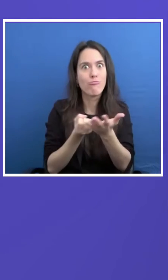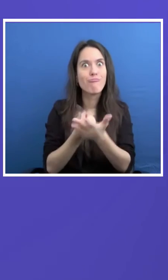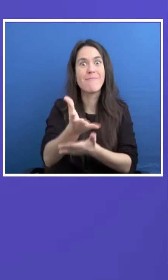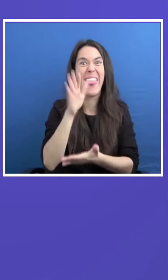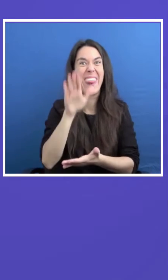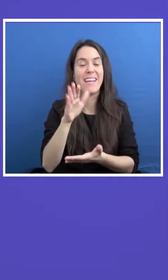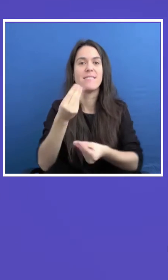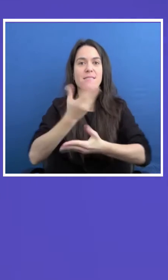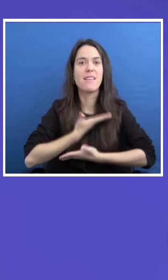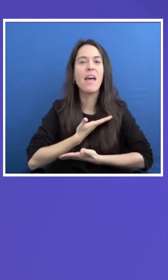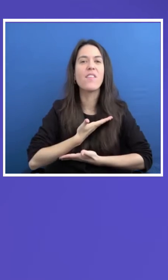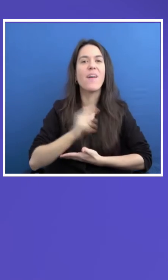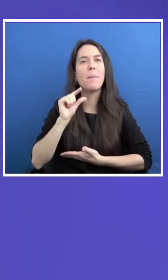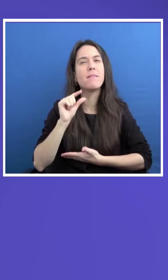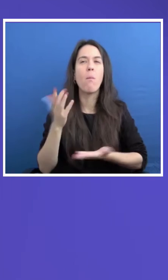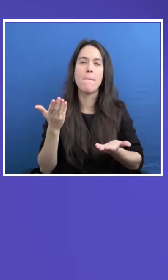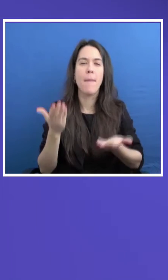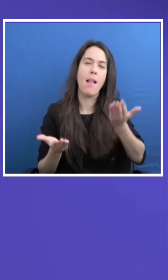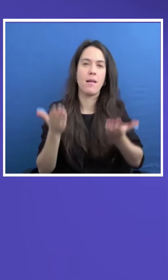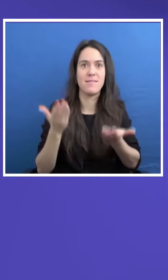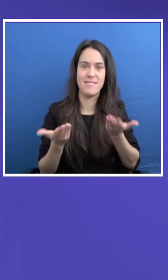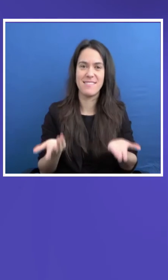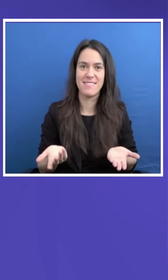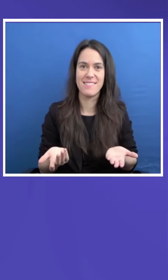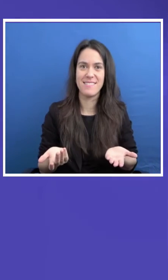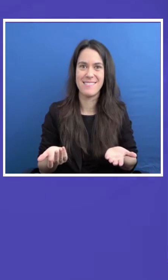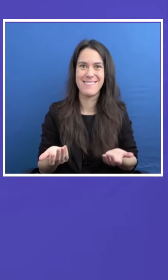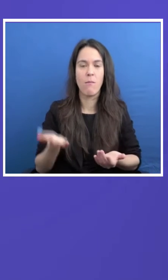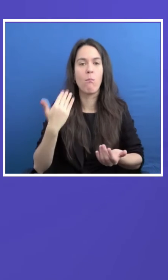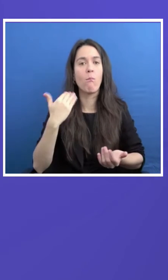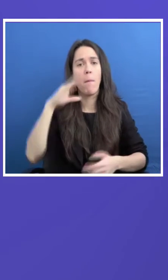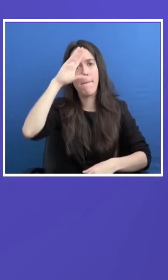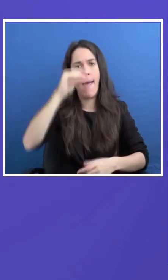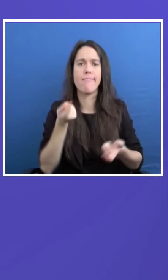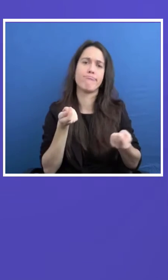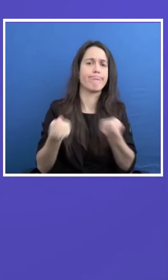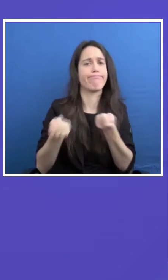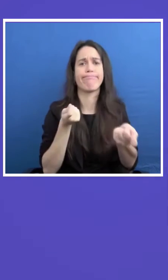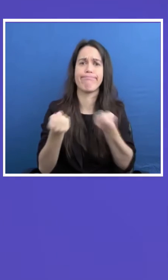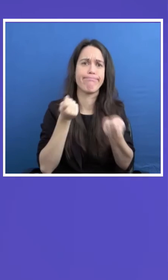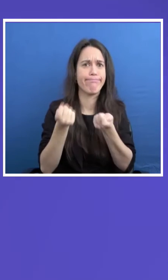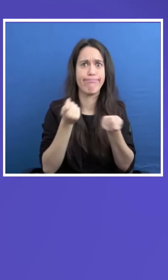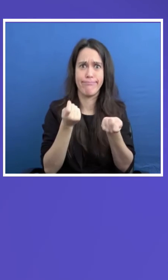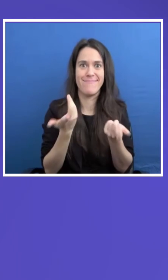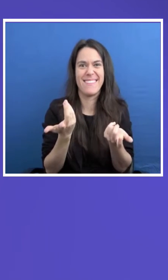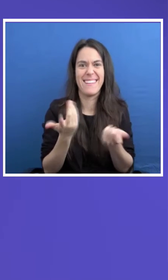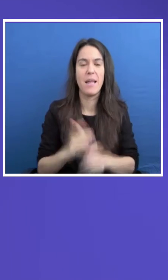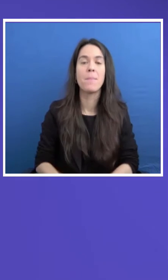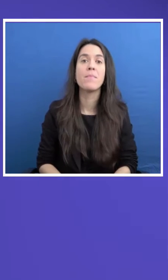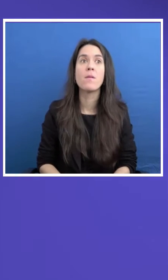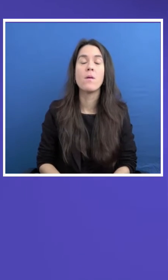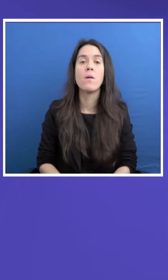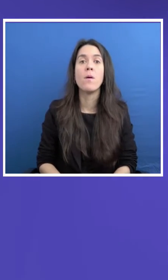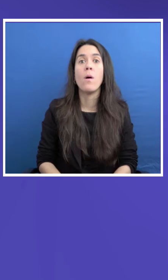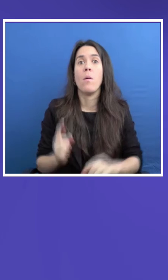certain balance versus a very male-dominated narrative. But of course, it's also not only about